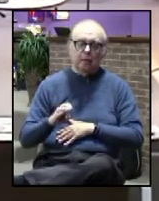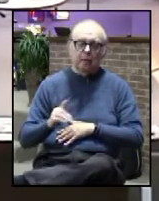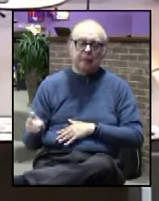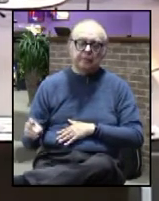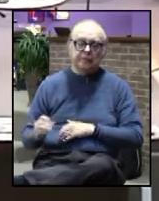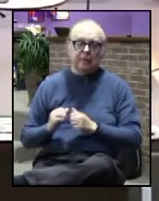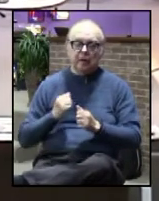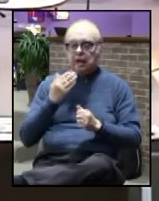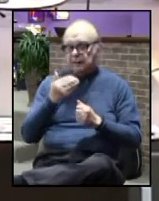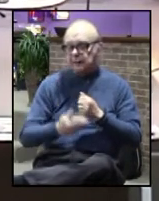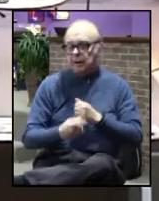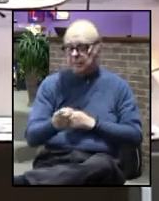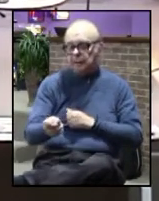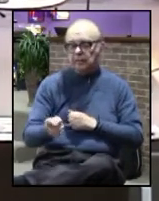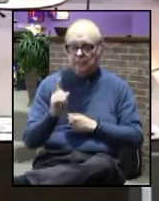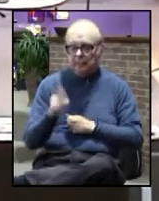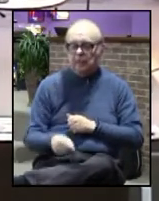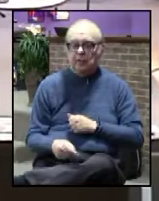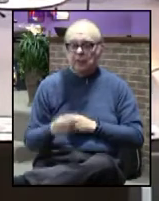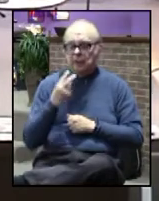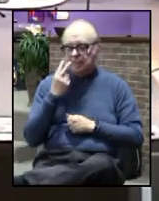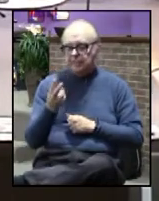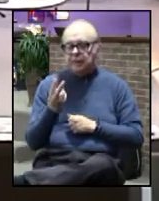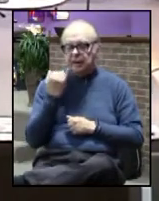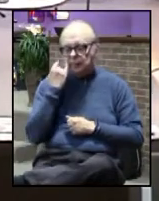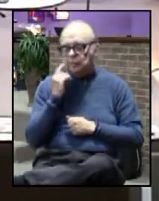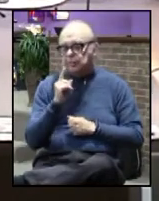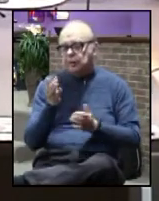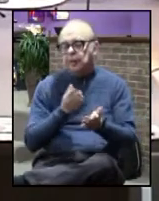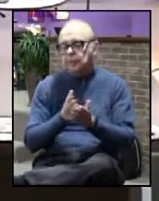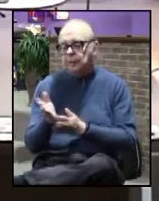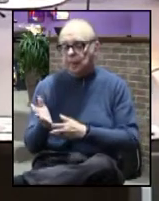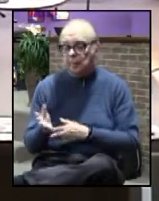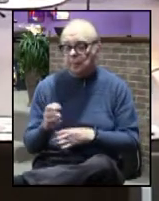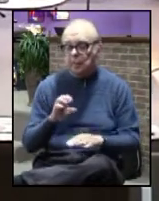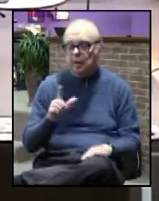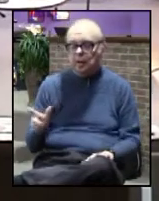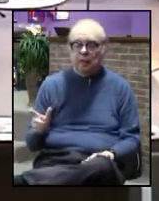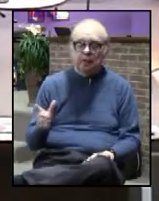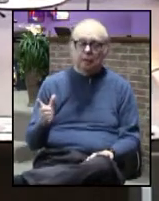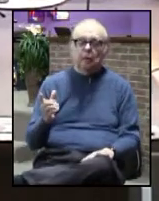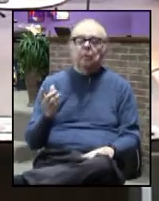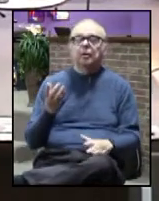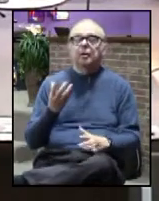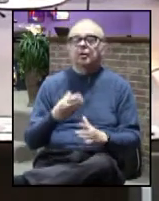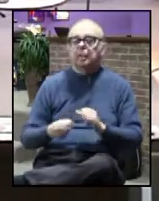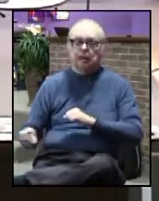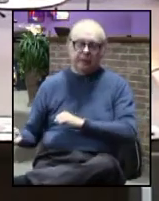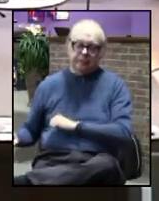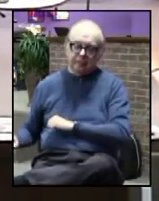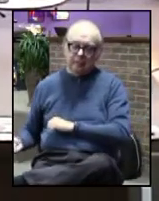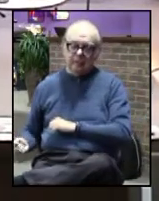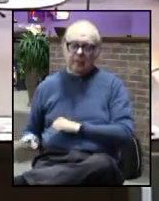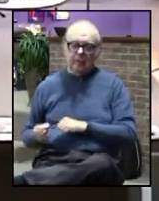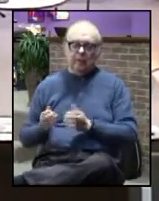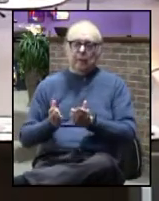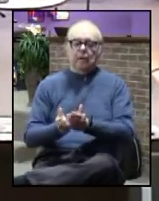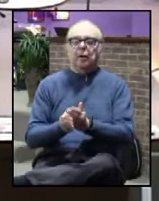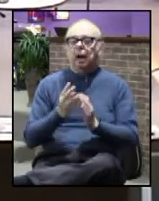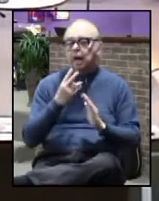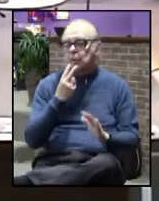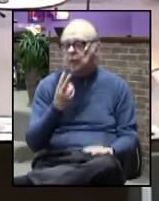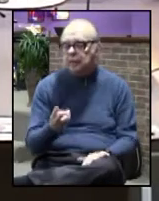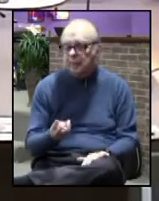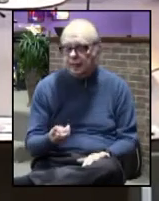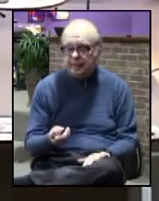you. And you need to see if you want to go through it. Well, we got out, we looked at the rapids, and I